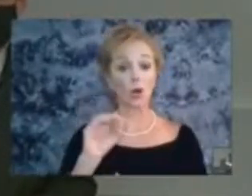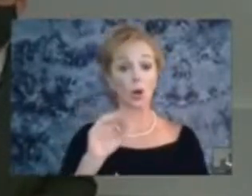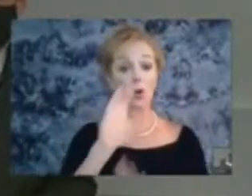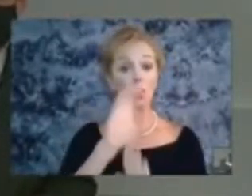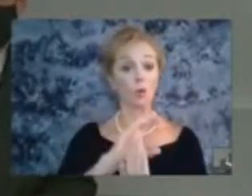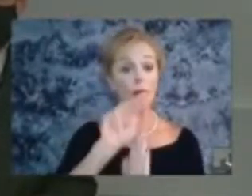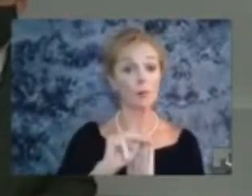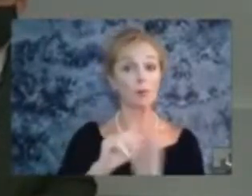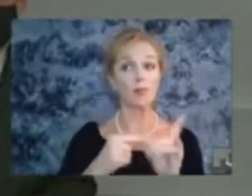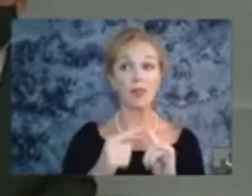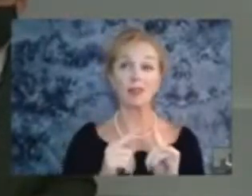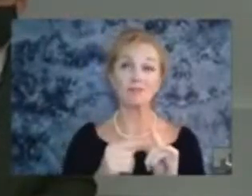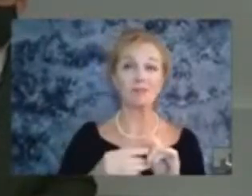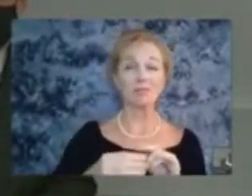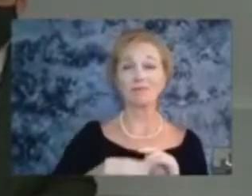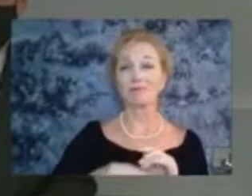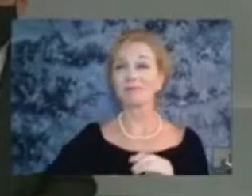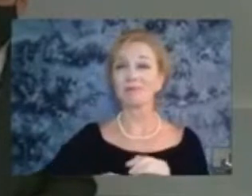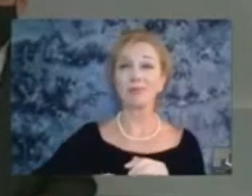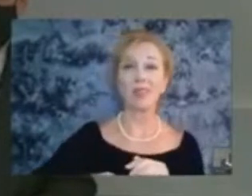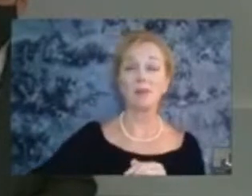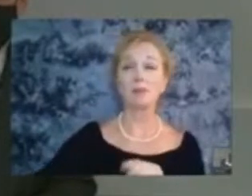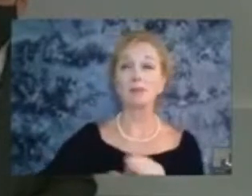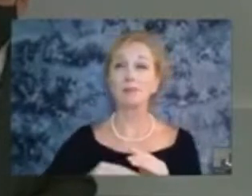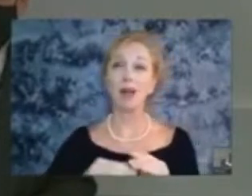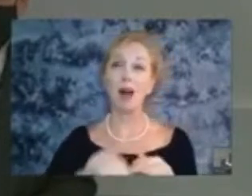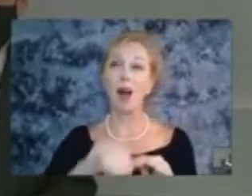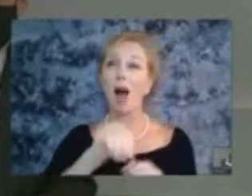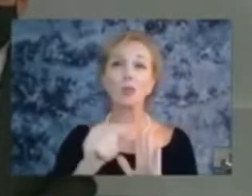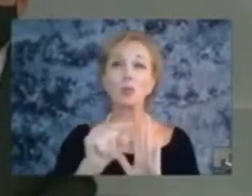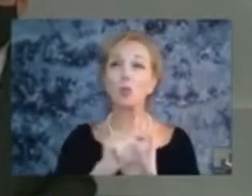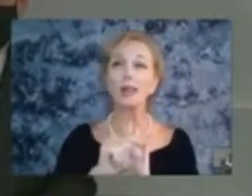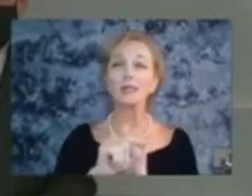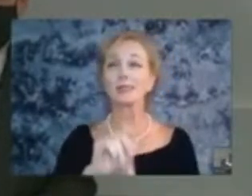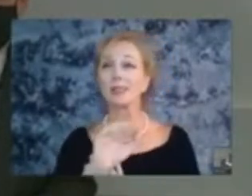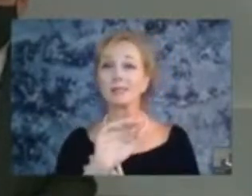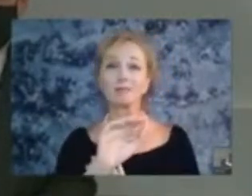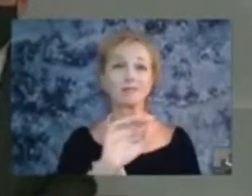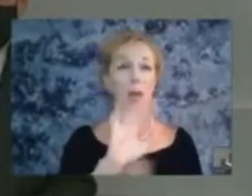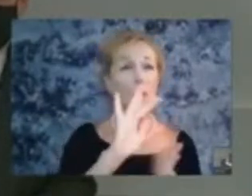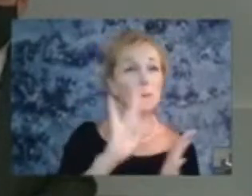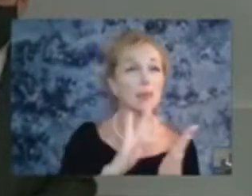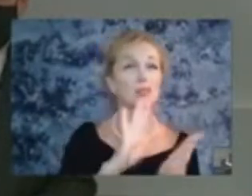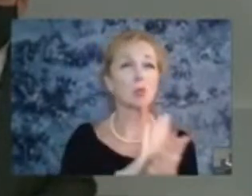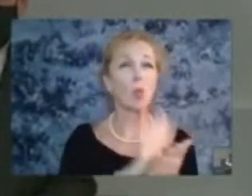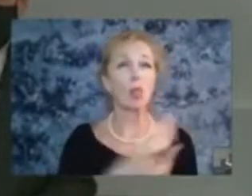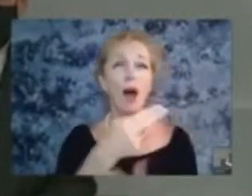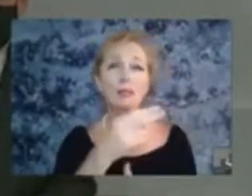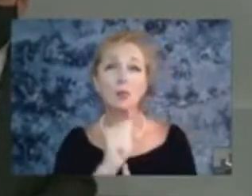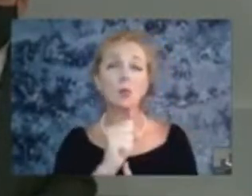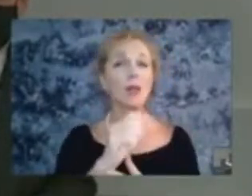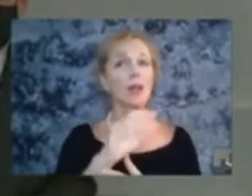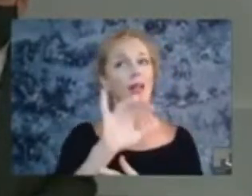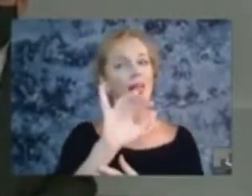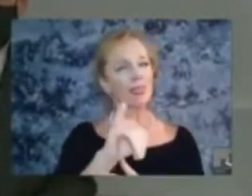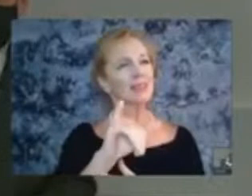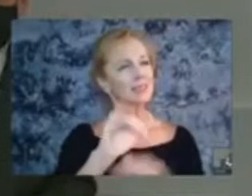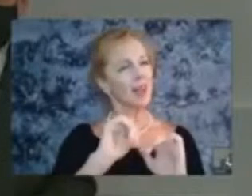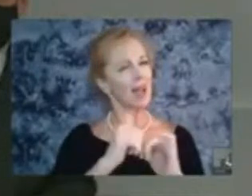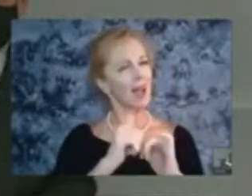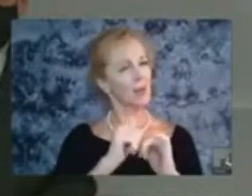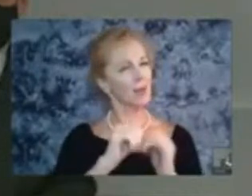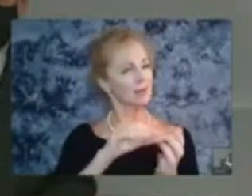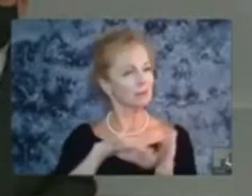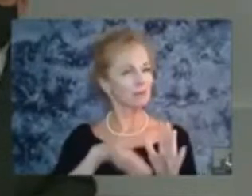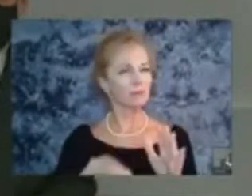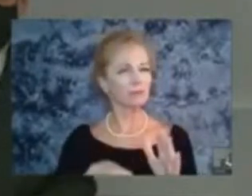upper grades. That is how students find their path and find their gifts, and we need to really work on that and make sure that